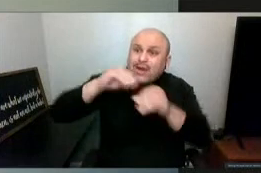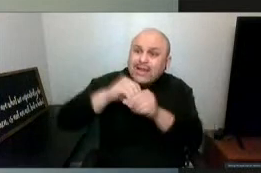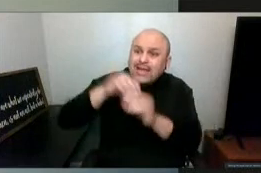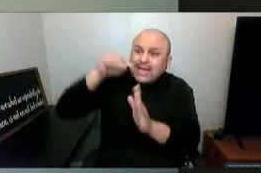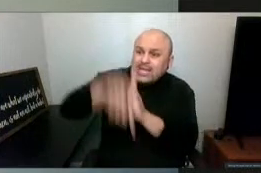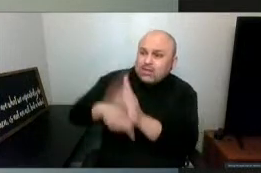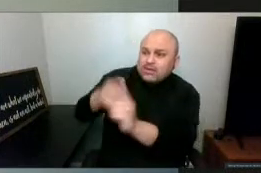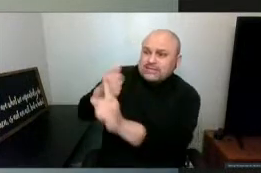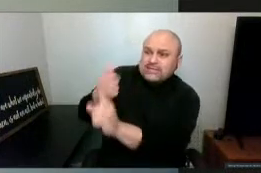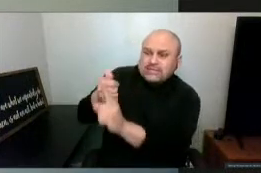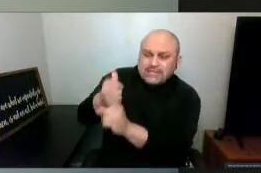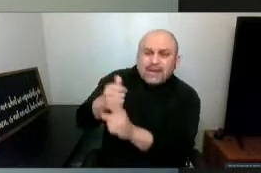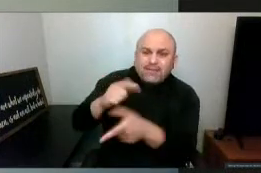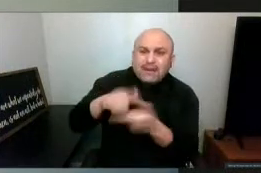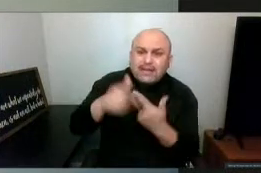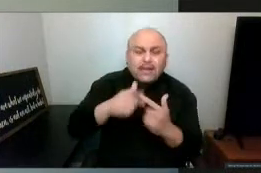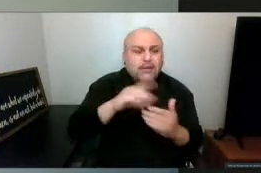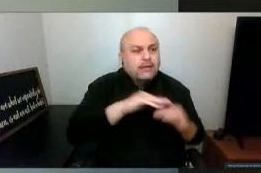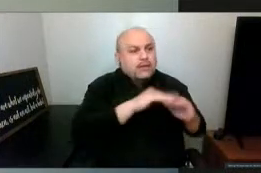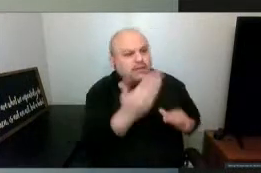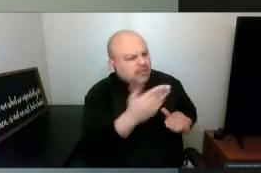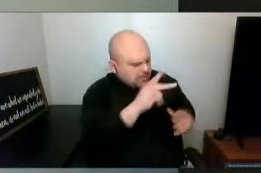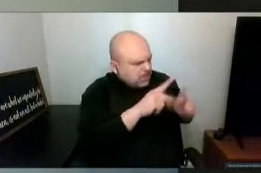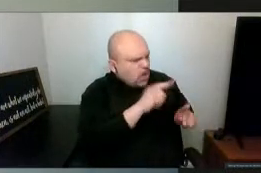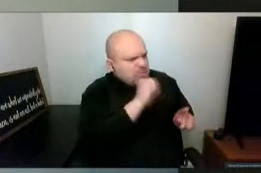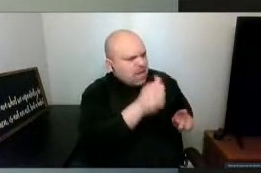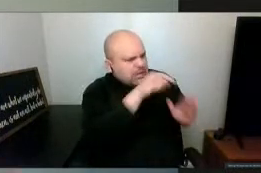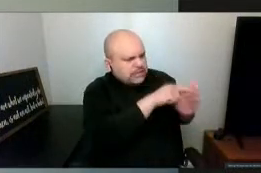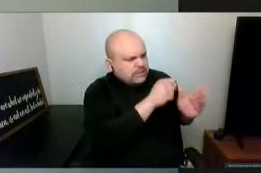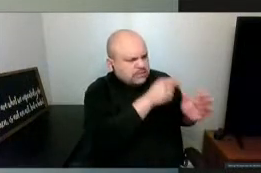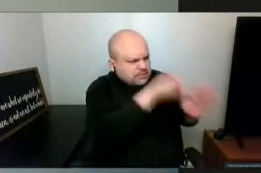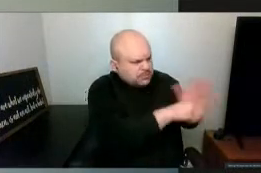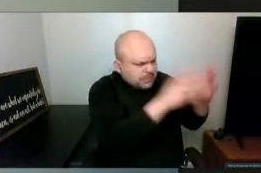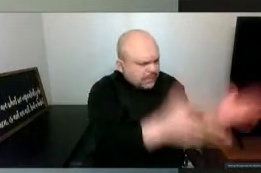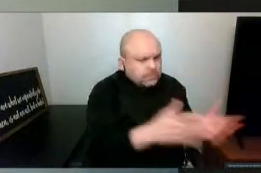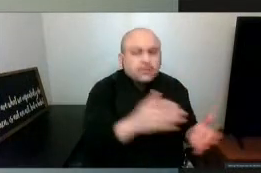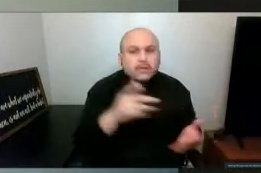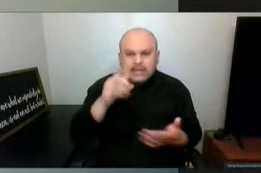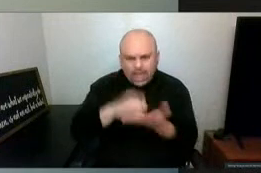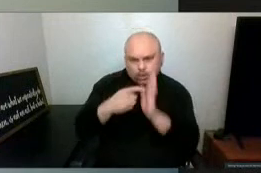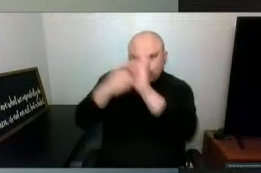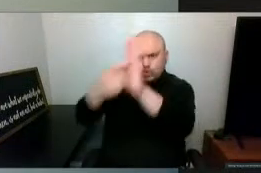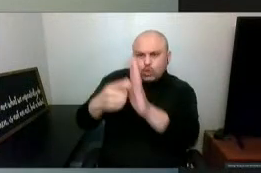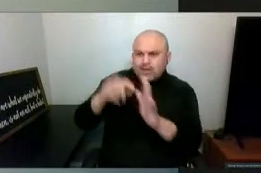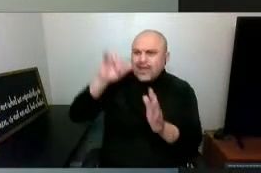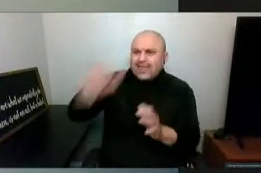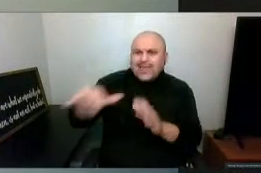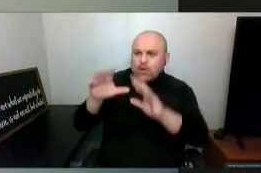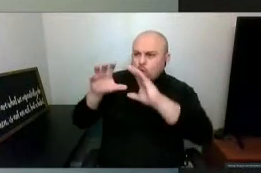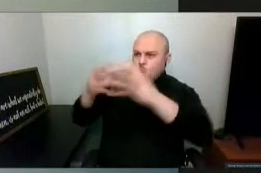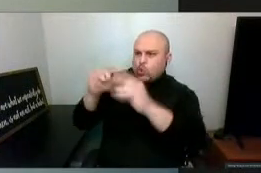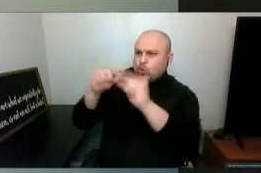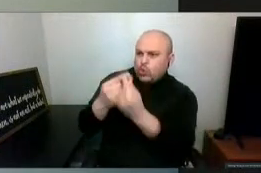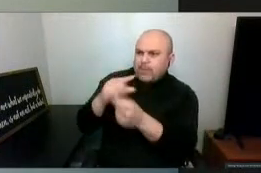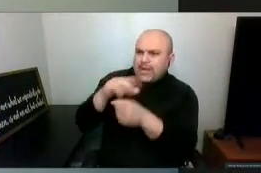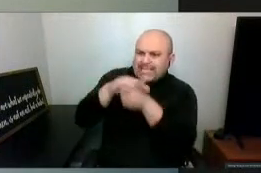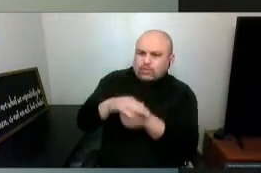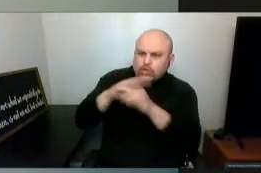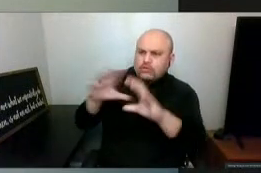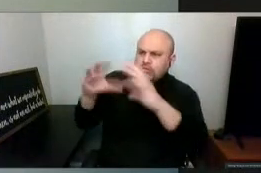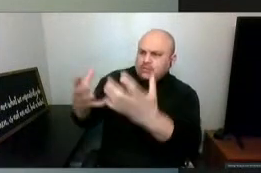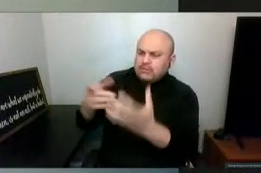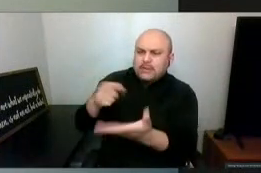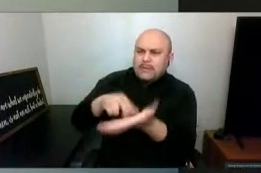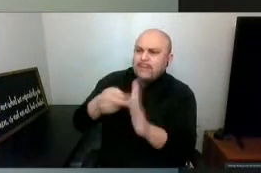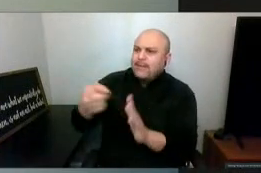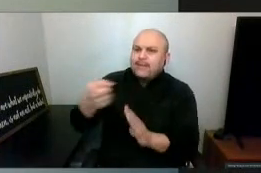decreases in suicide in other areas, right, points to some of those dynamics, that these are pockets of stressors, and they're inevitably what Dr. Evans pointed